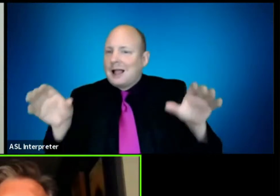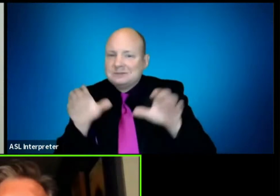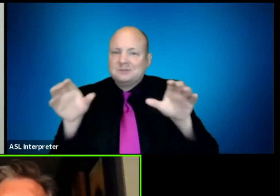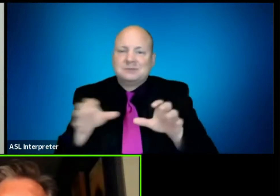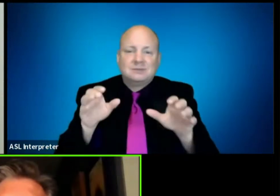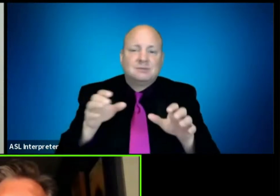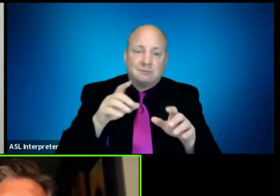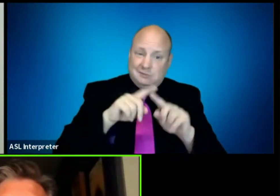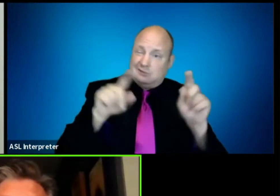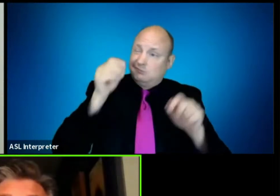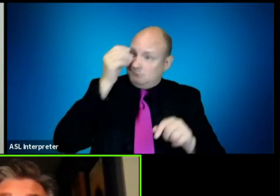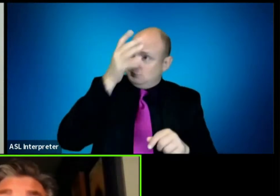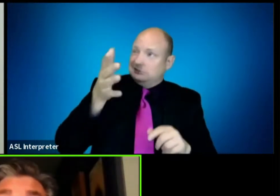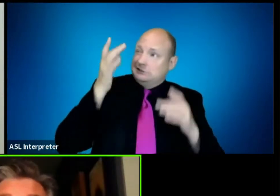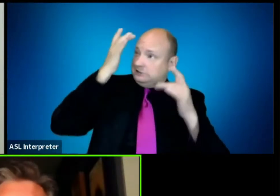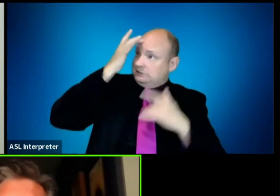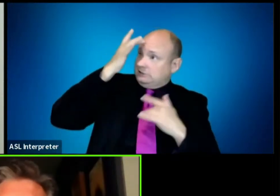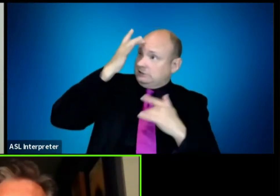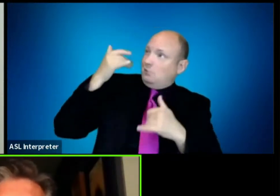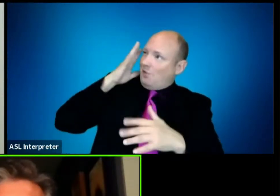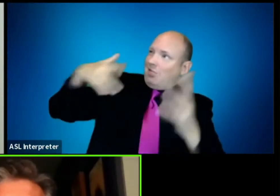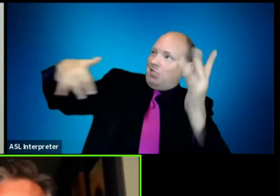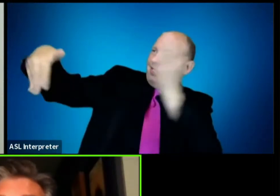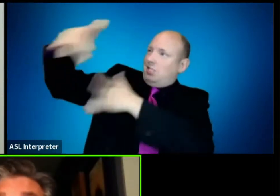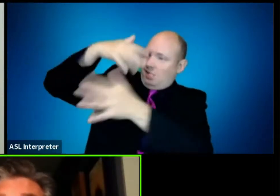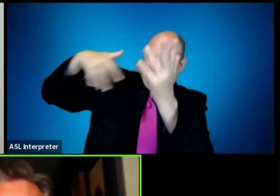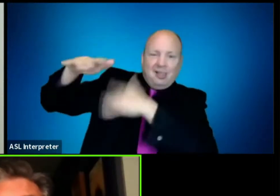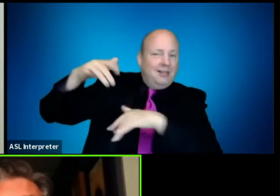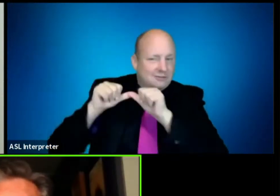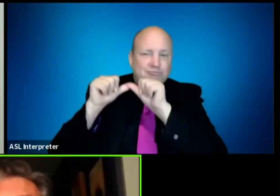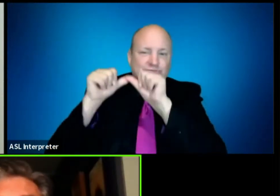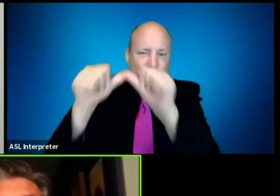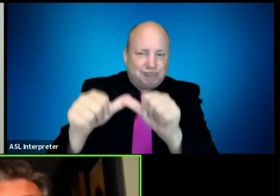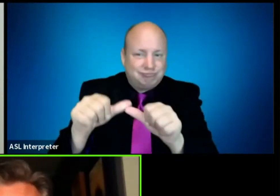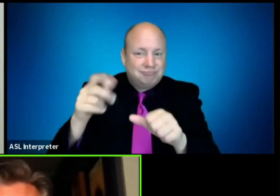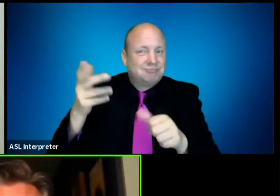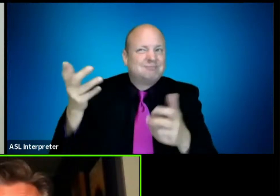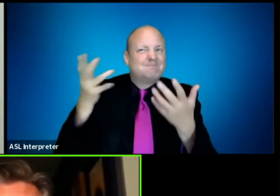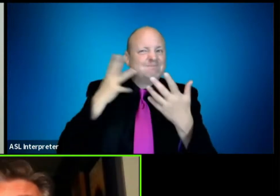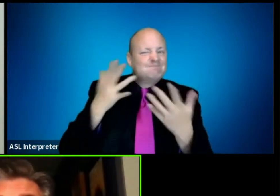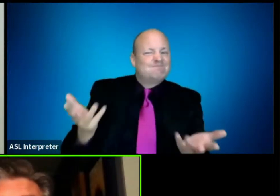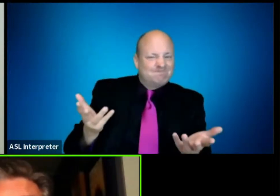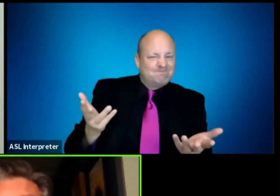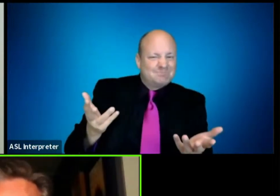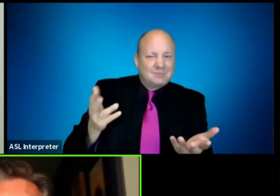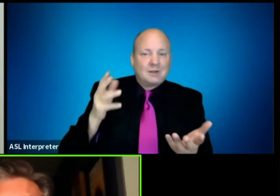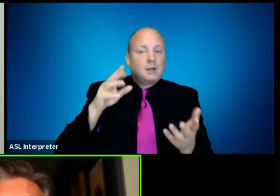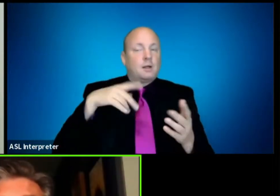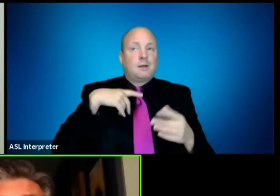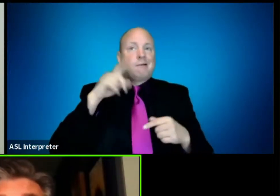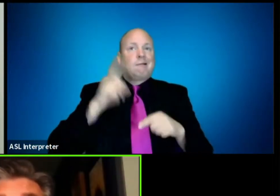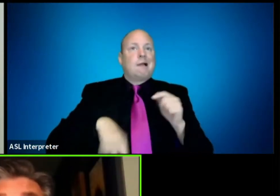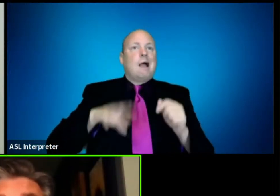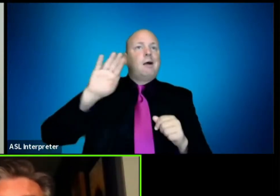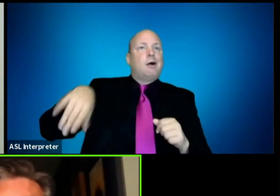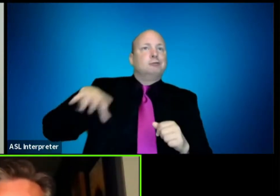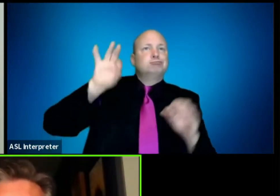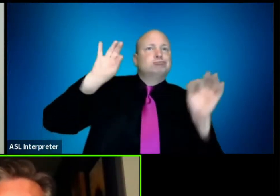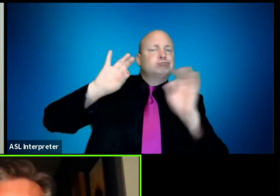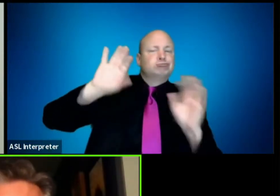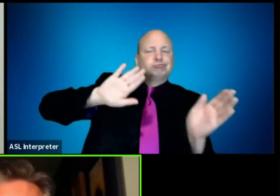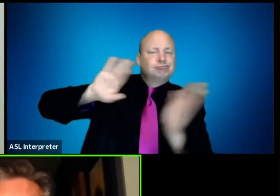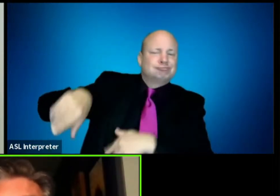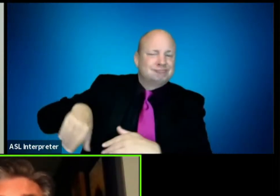go back to business as usual. We can't let down our guard. We have to continue to fight. That's the way Oregon is going to